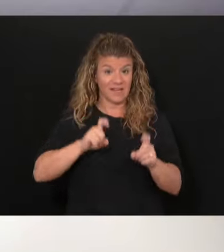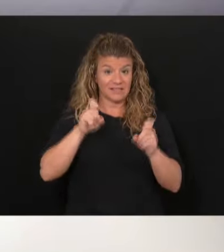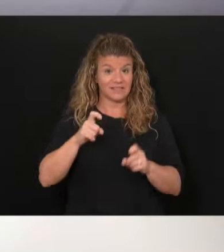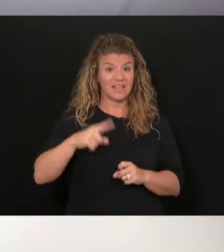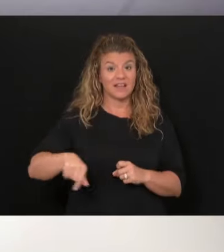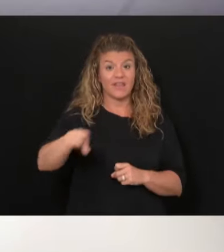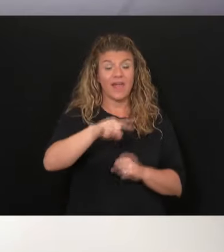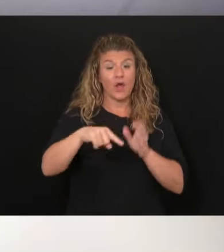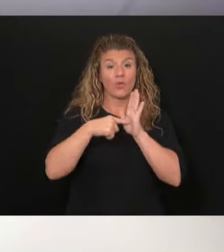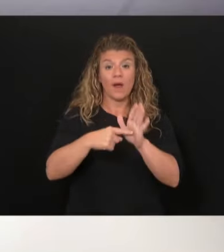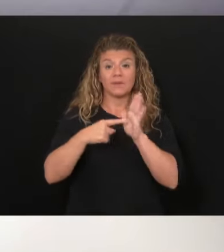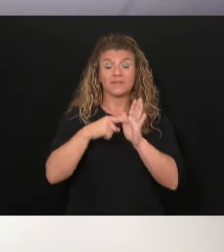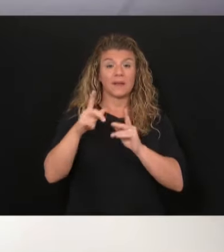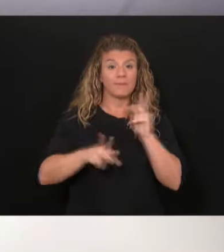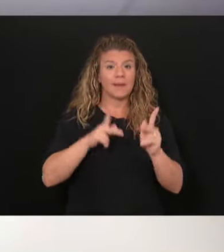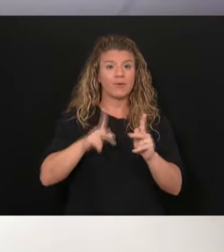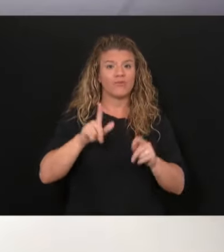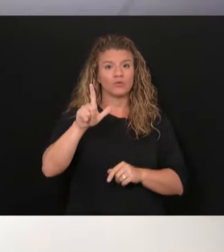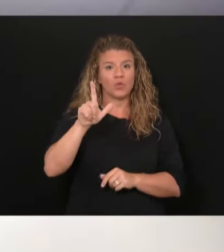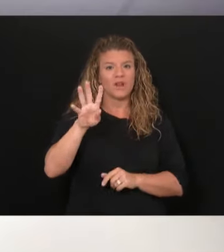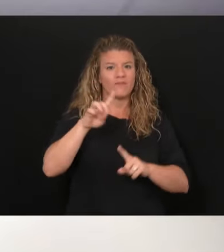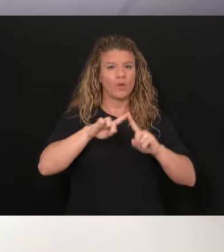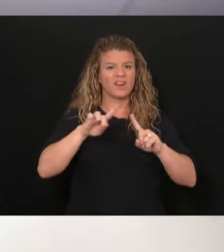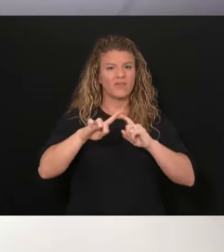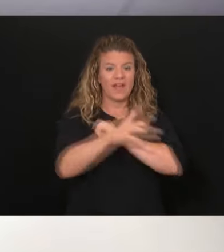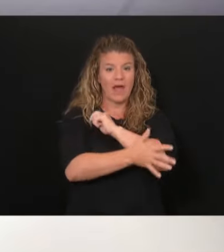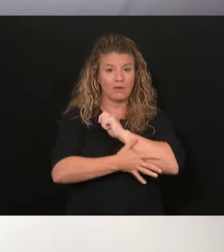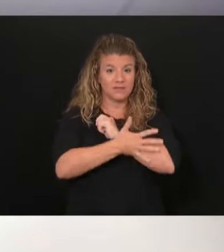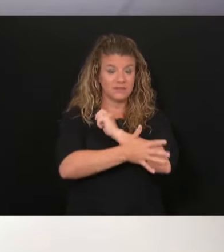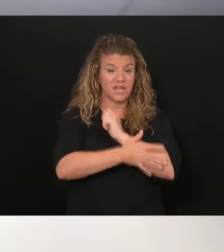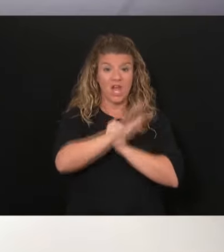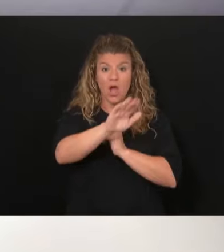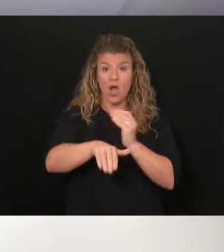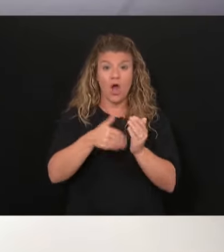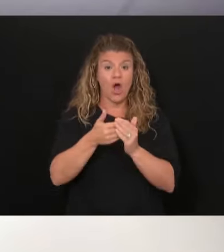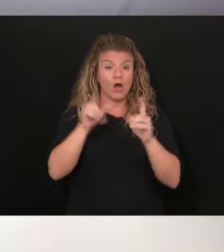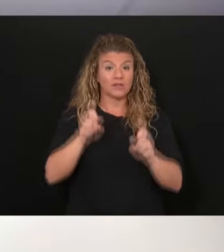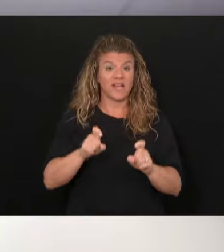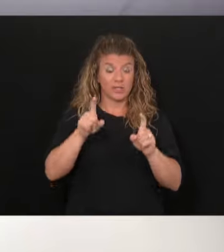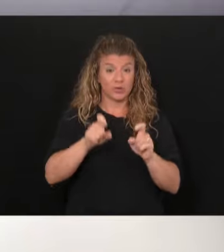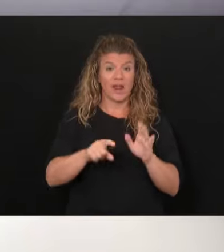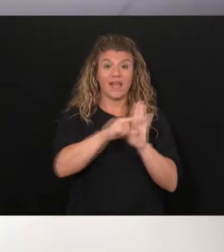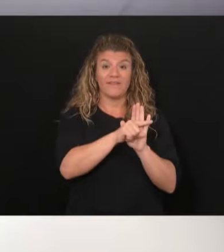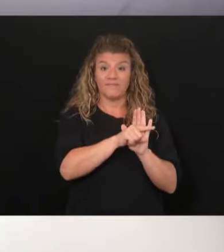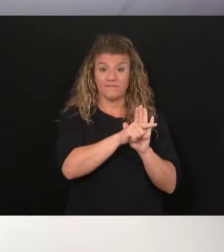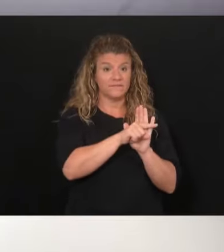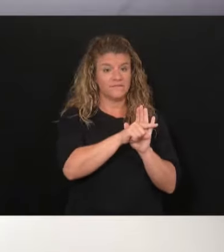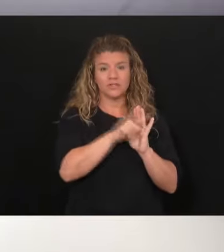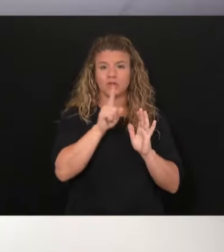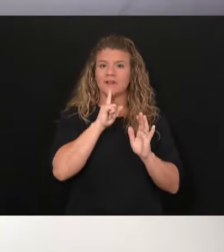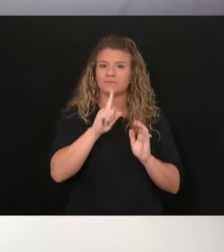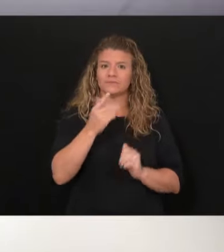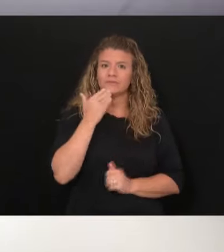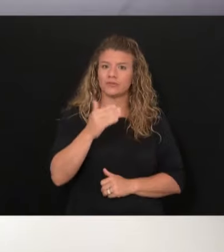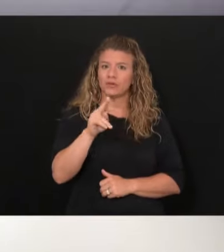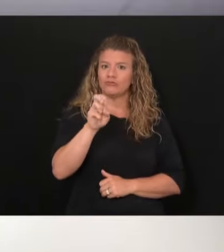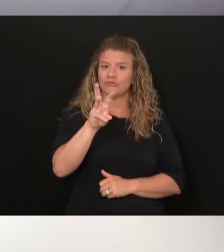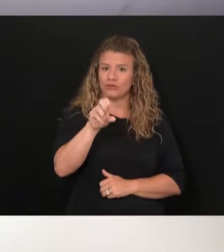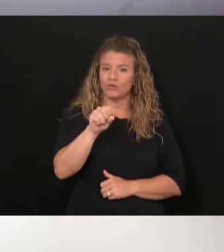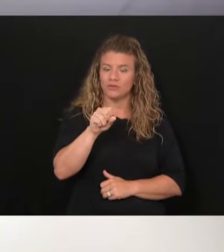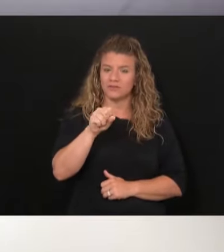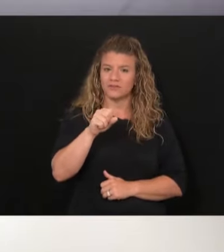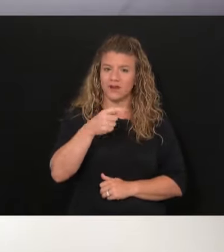represented individuals from 24 counties. All tests came back negative. So it was a good news story from the standpoint